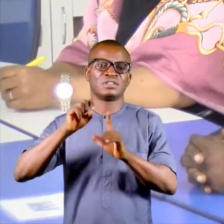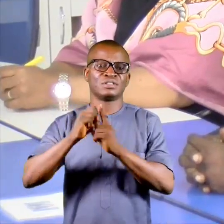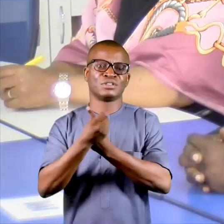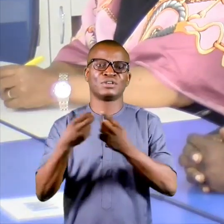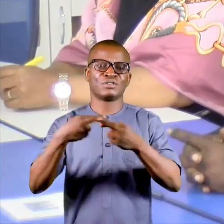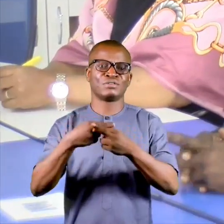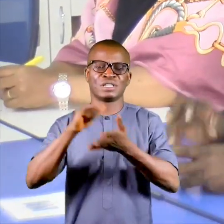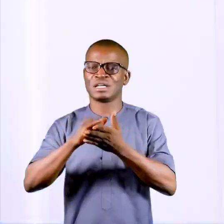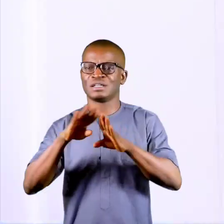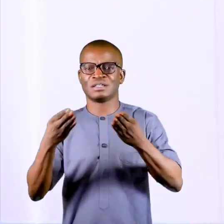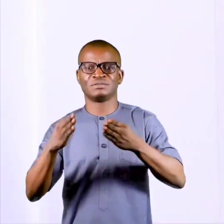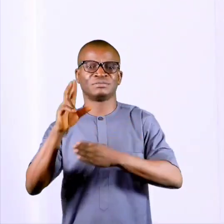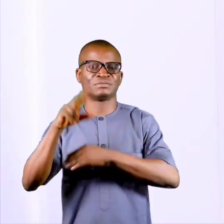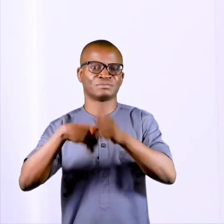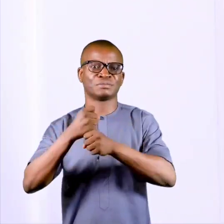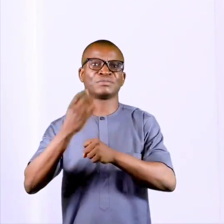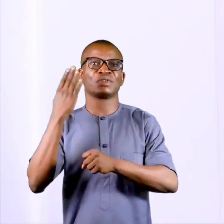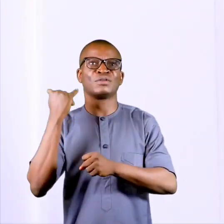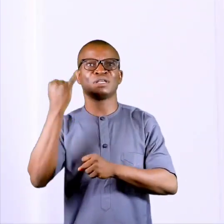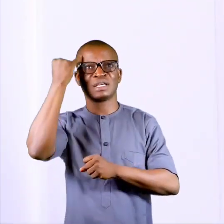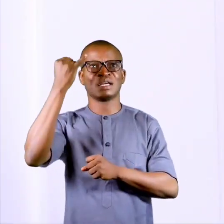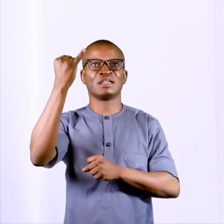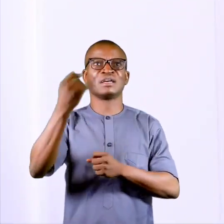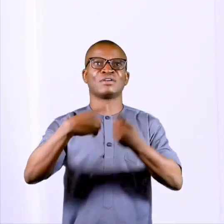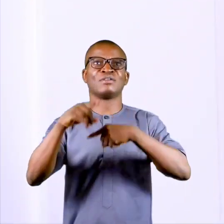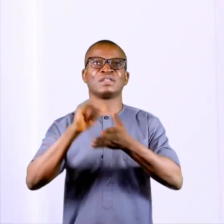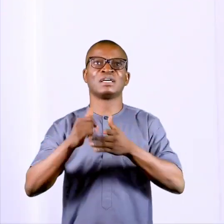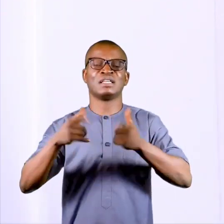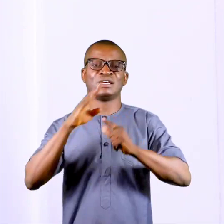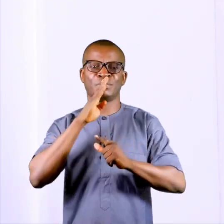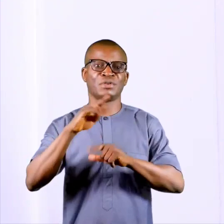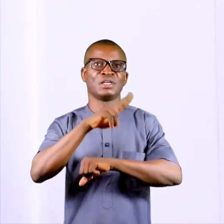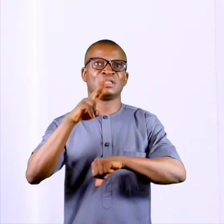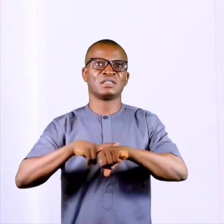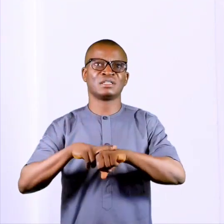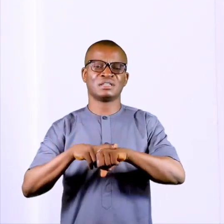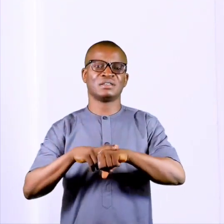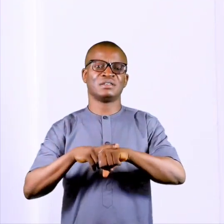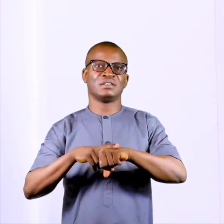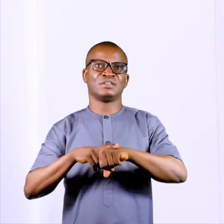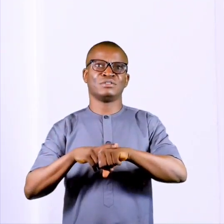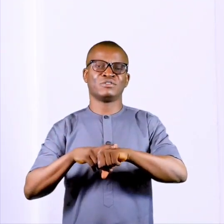conceived 3 years ago. So the idea came that let there be a national situation room which will be